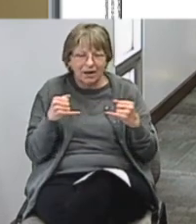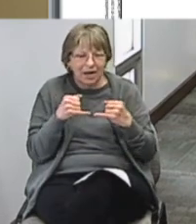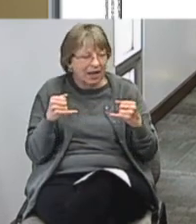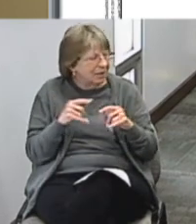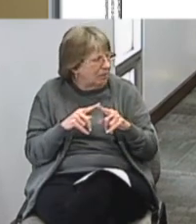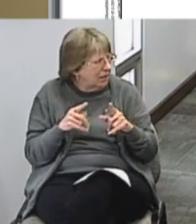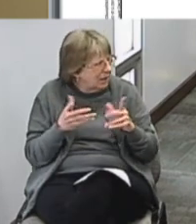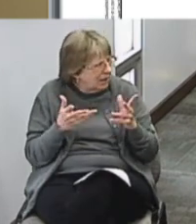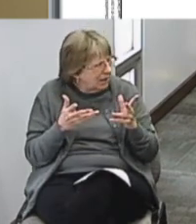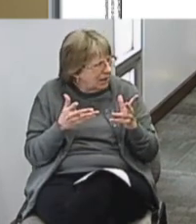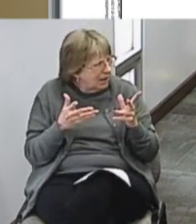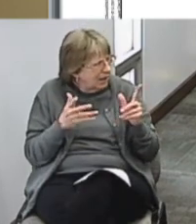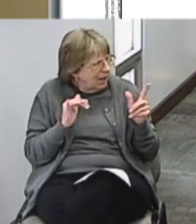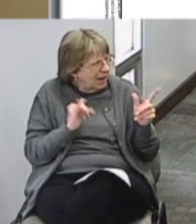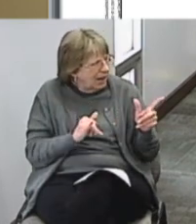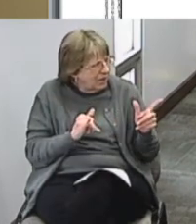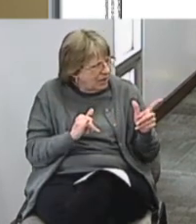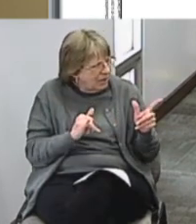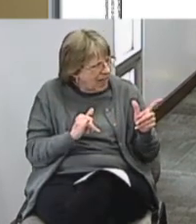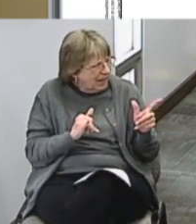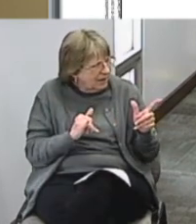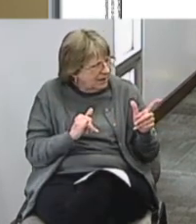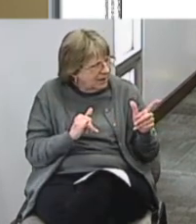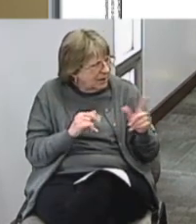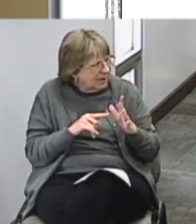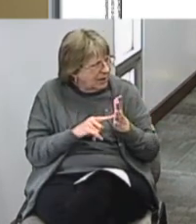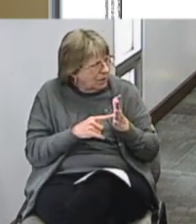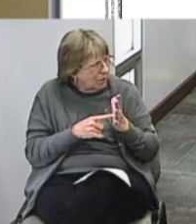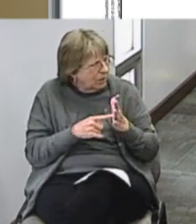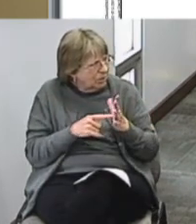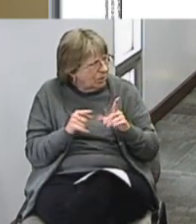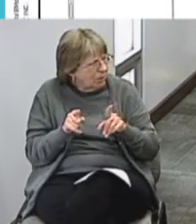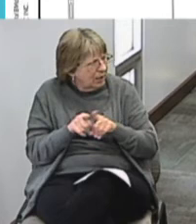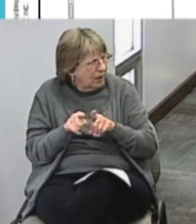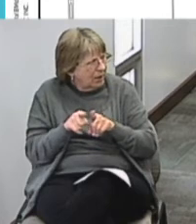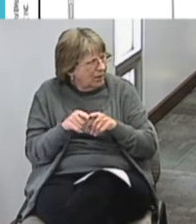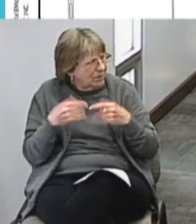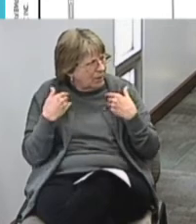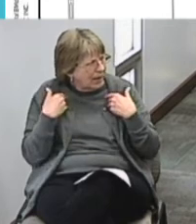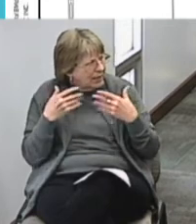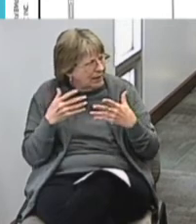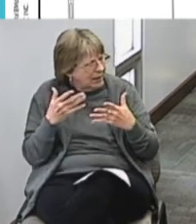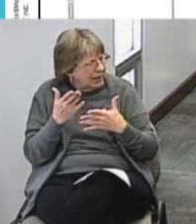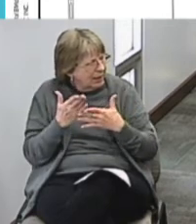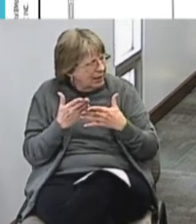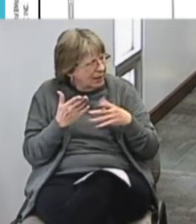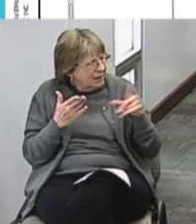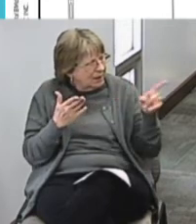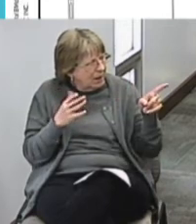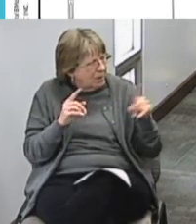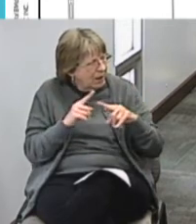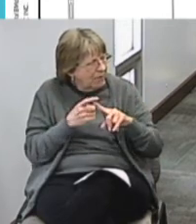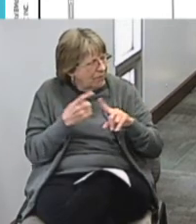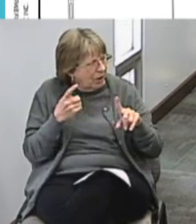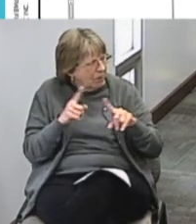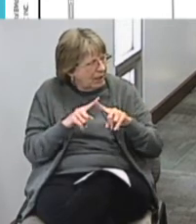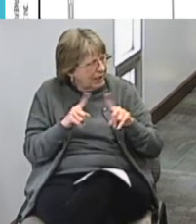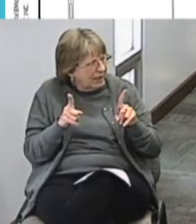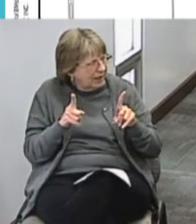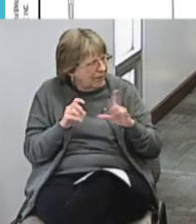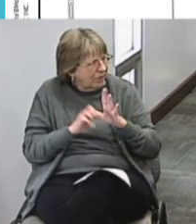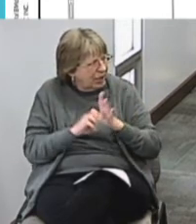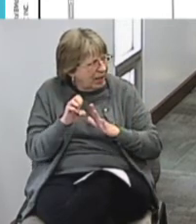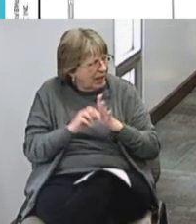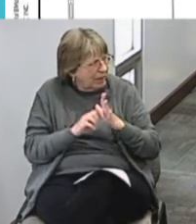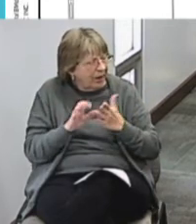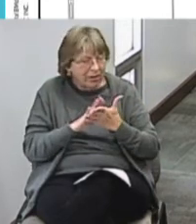is That's the original plume? right. Okay. And we also had a plume right here from the Bungie elevator, which has pretty well been cleaned up.